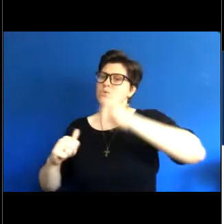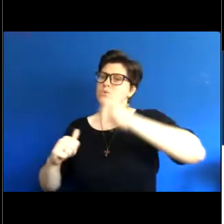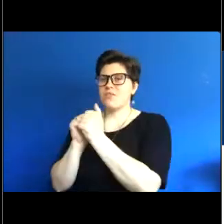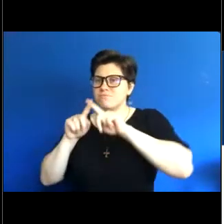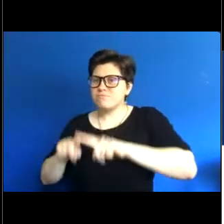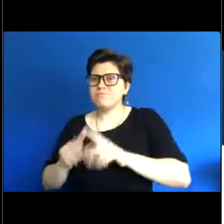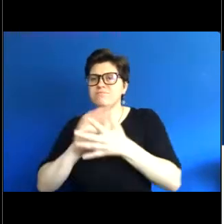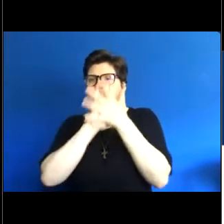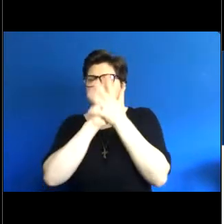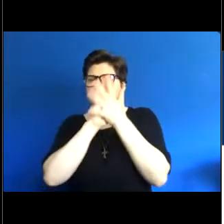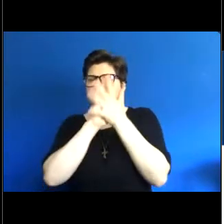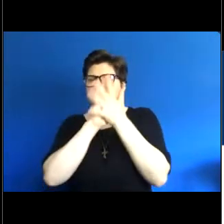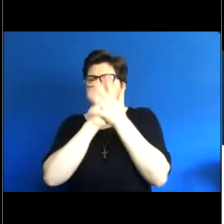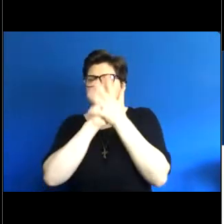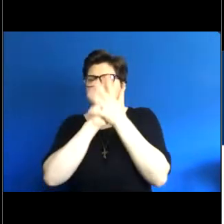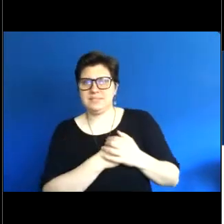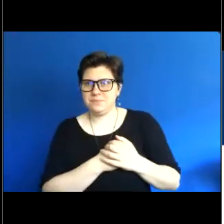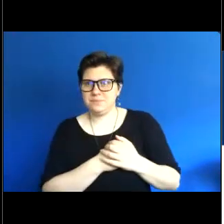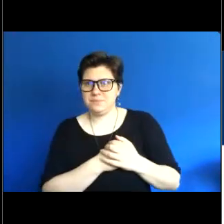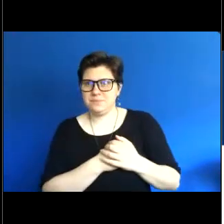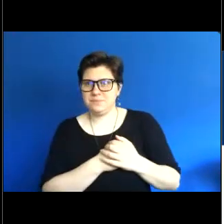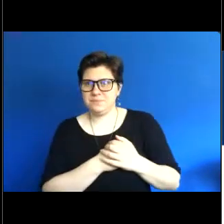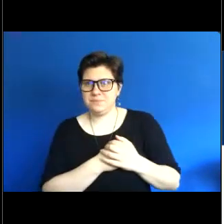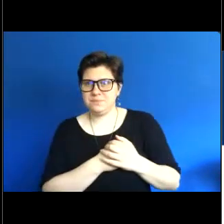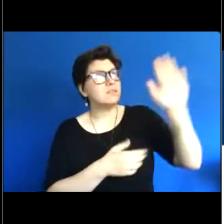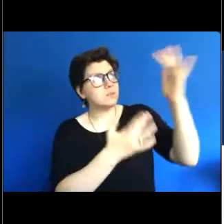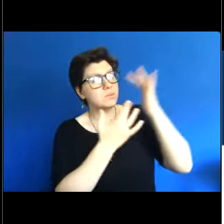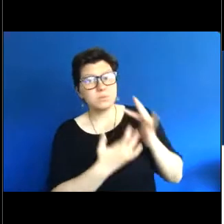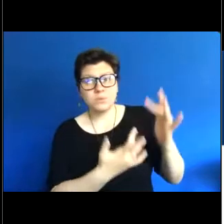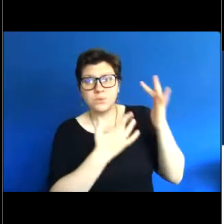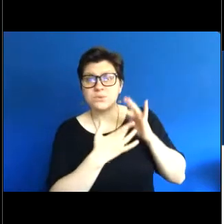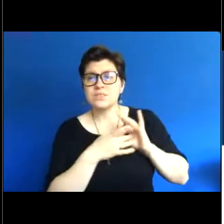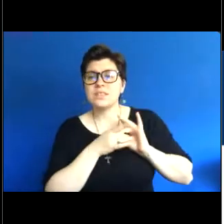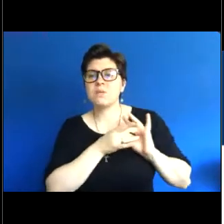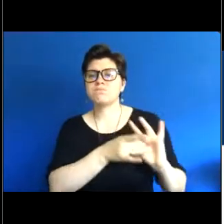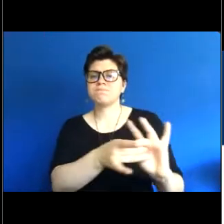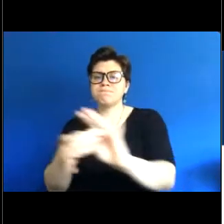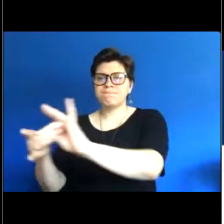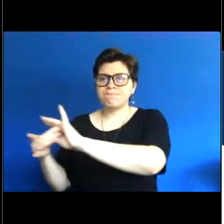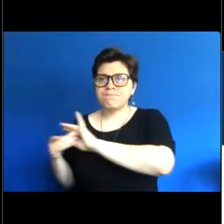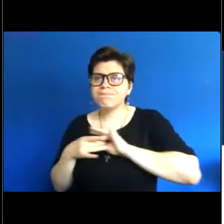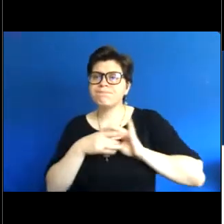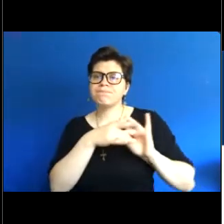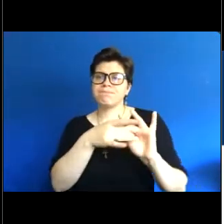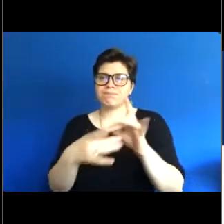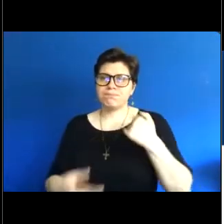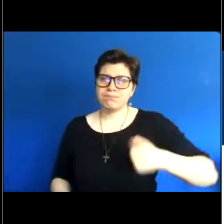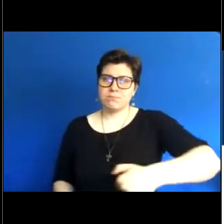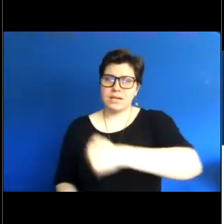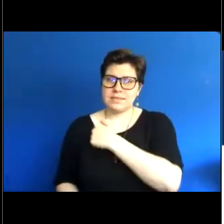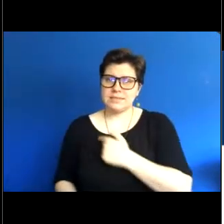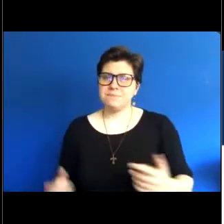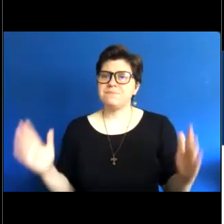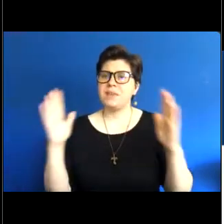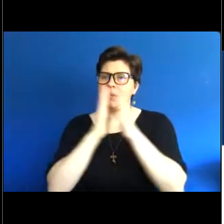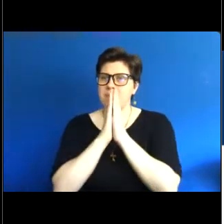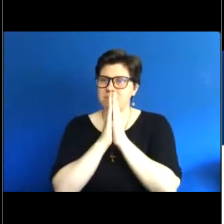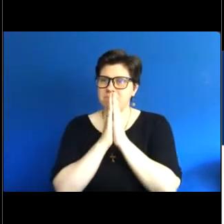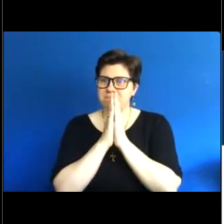peace. God, in your mercy, bind us together. Amen.